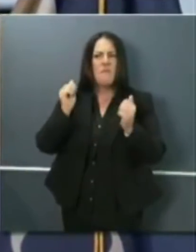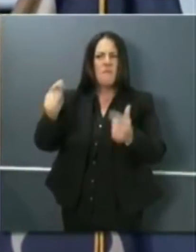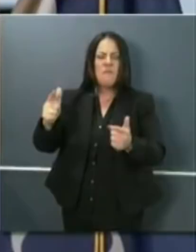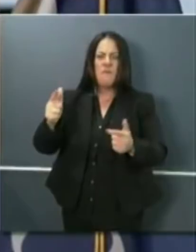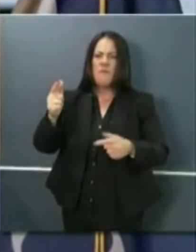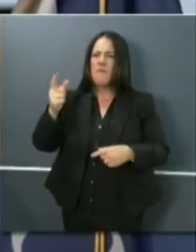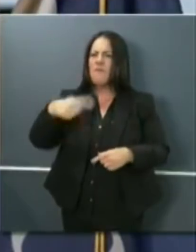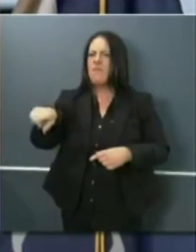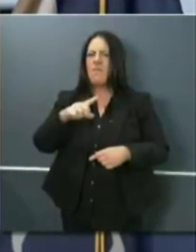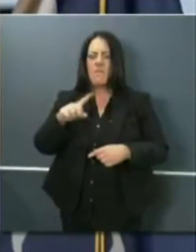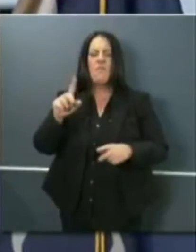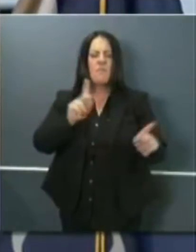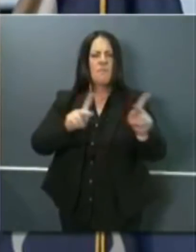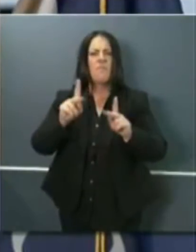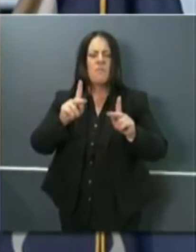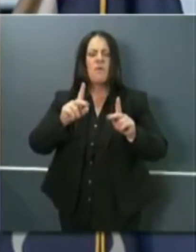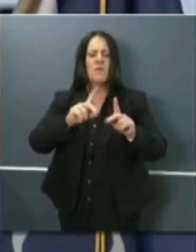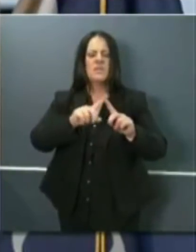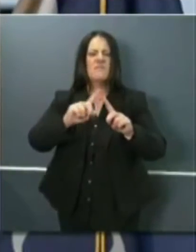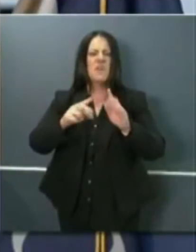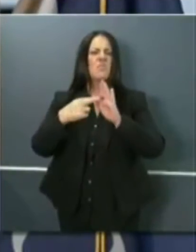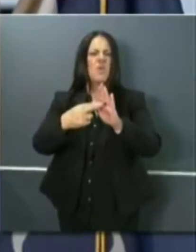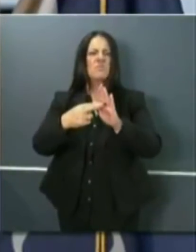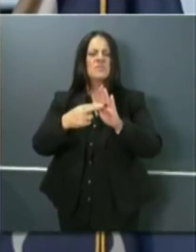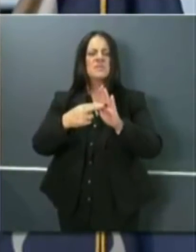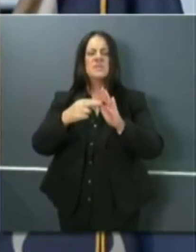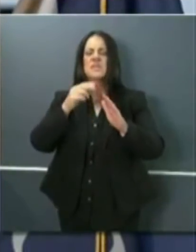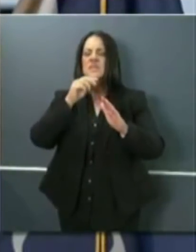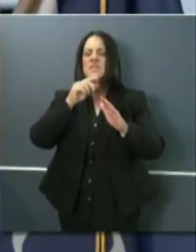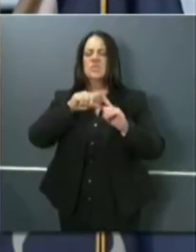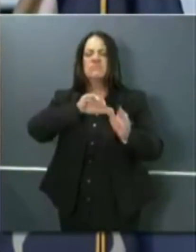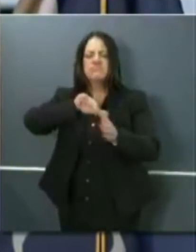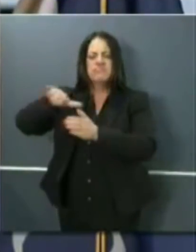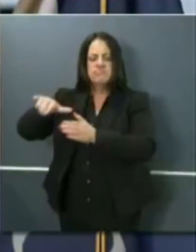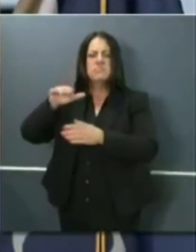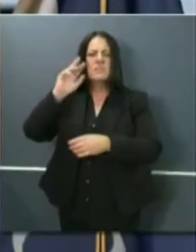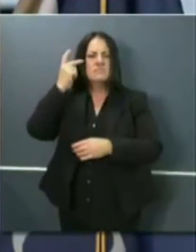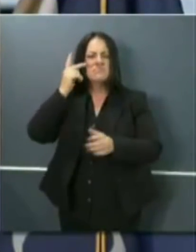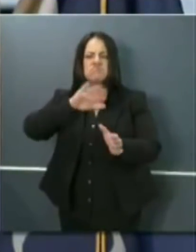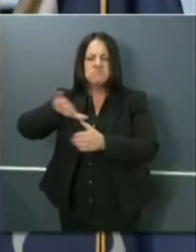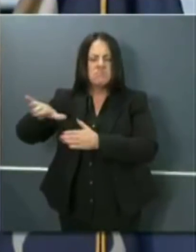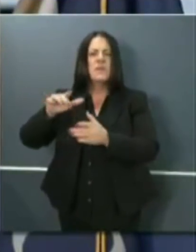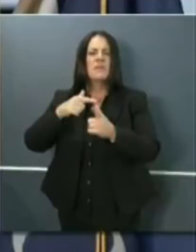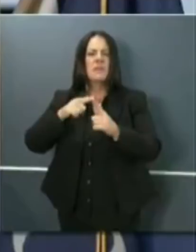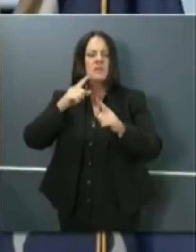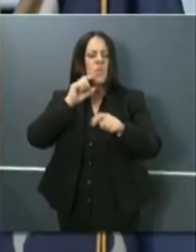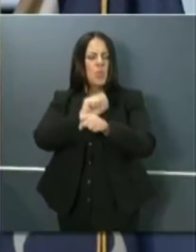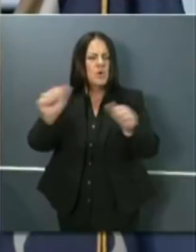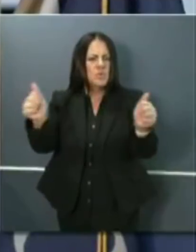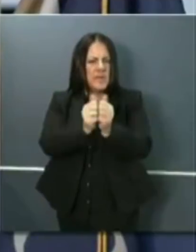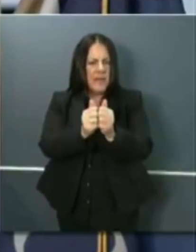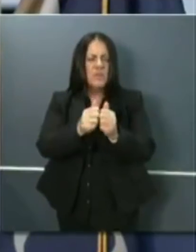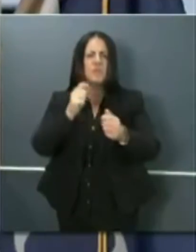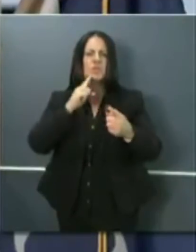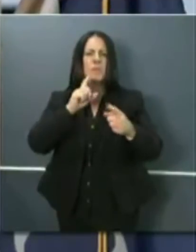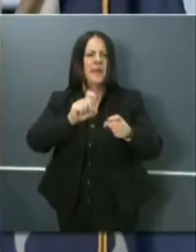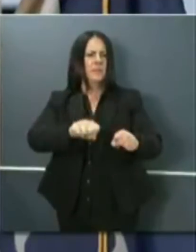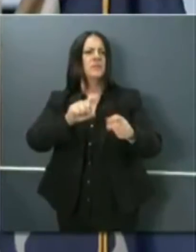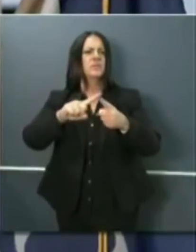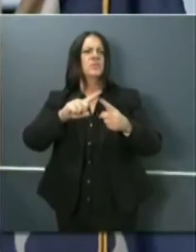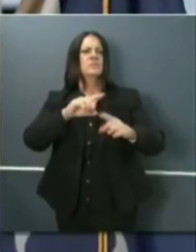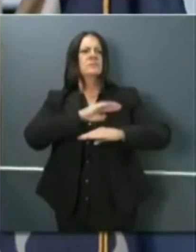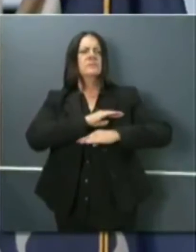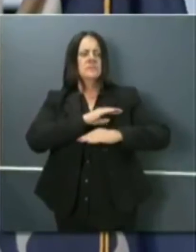those differences and meeting this moment head on to provide the flexibility that is required to meet this moment. We